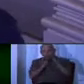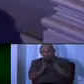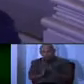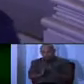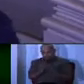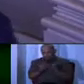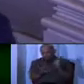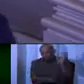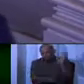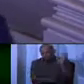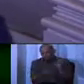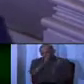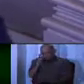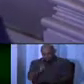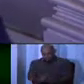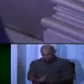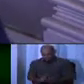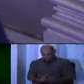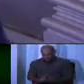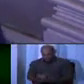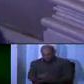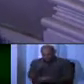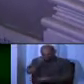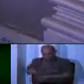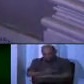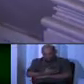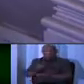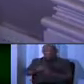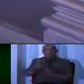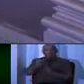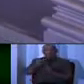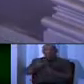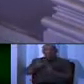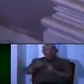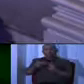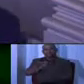conceive and bear a son, and they shall call his name Emmanuel.